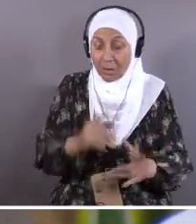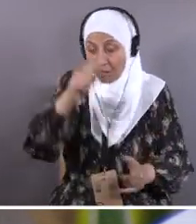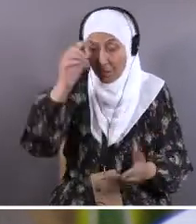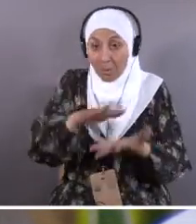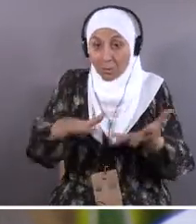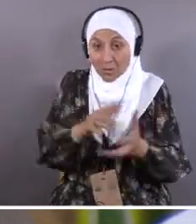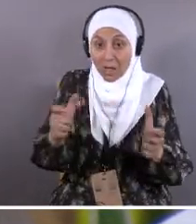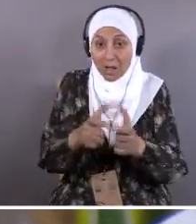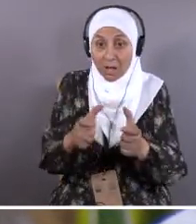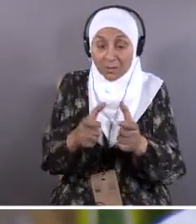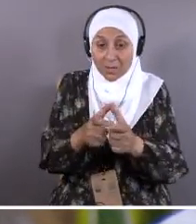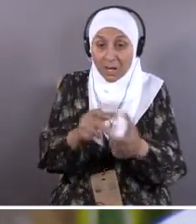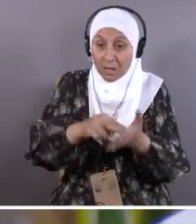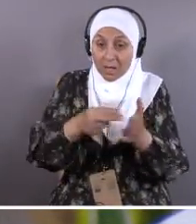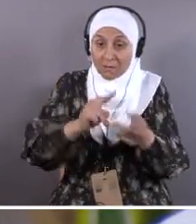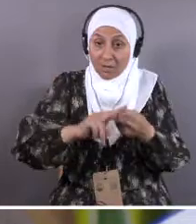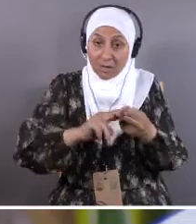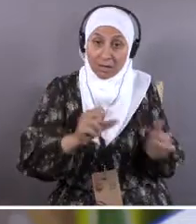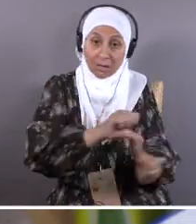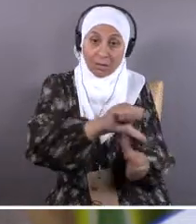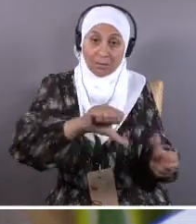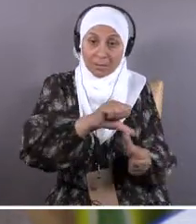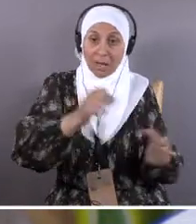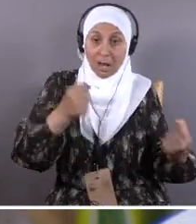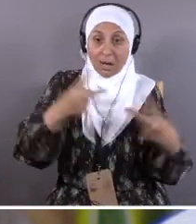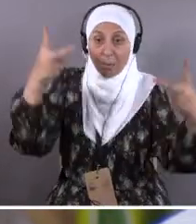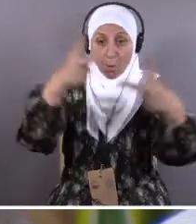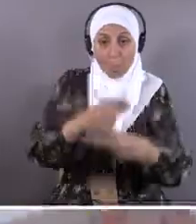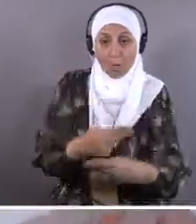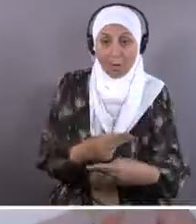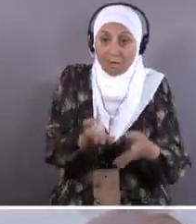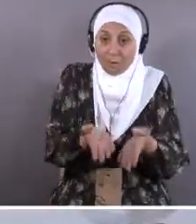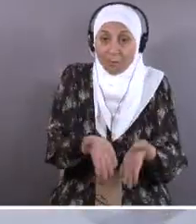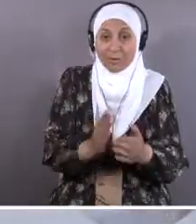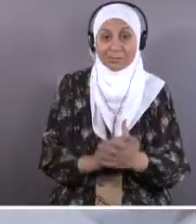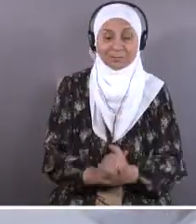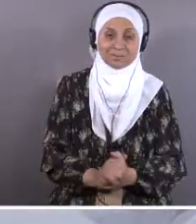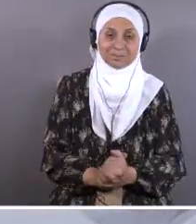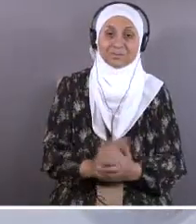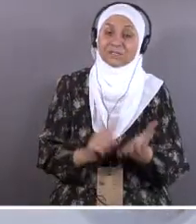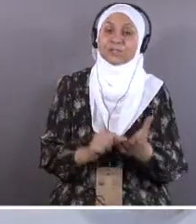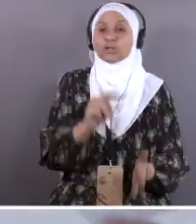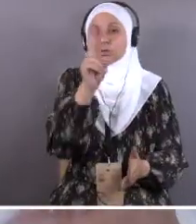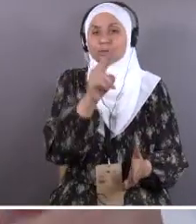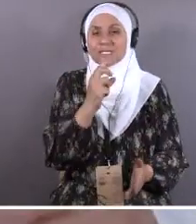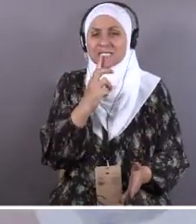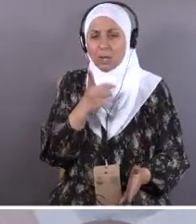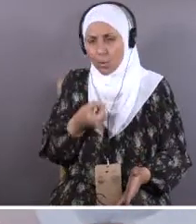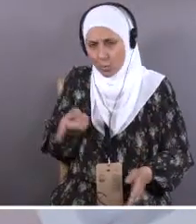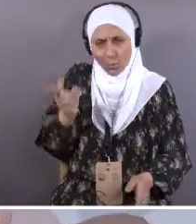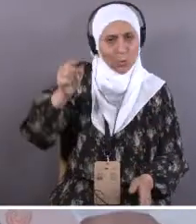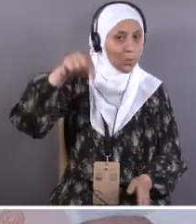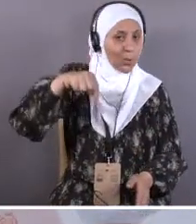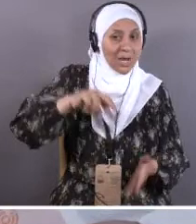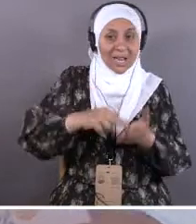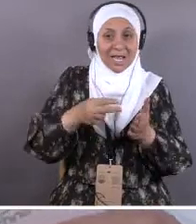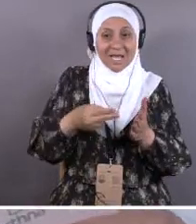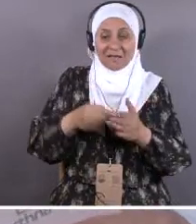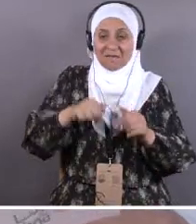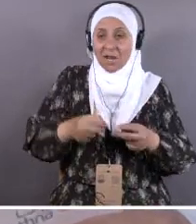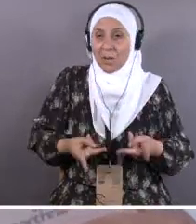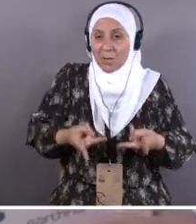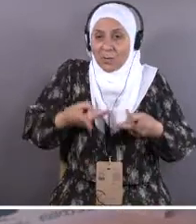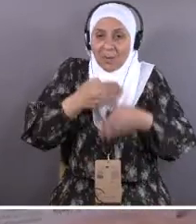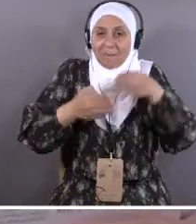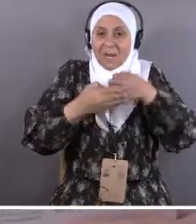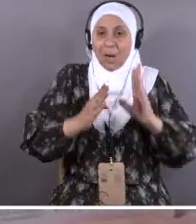if there is any tribal problem, so we will try to solve our problems through cooperation with each